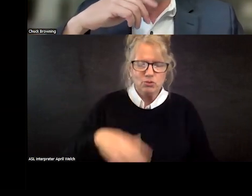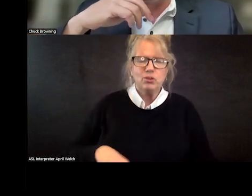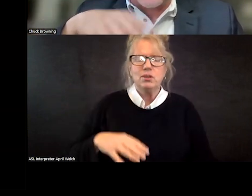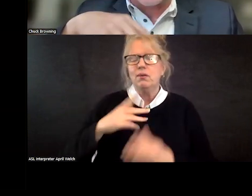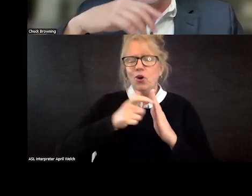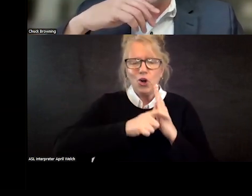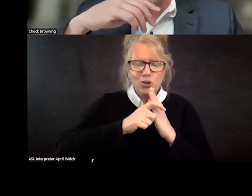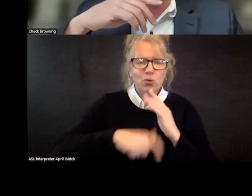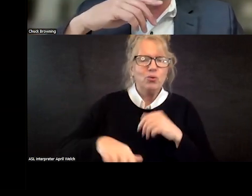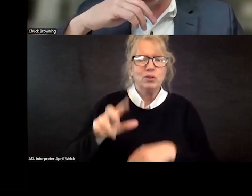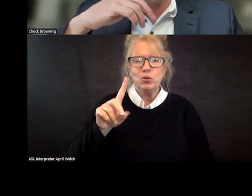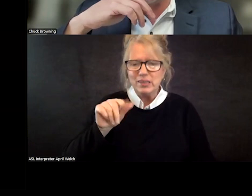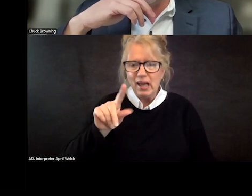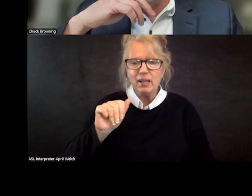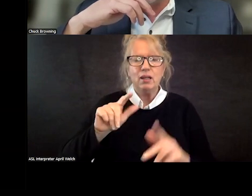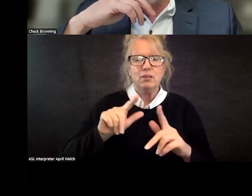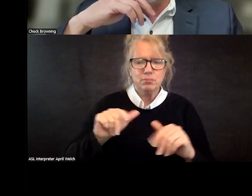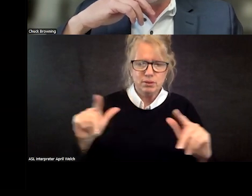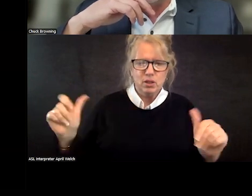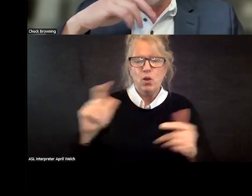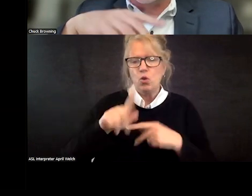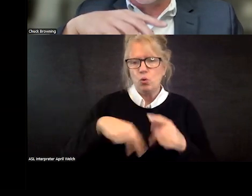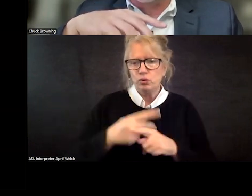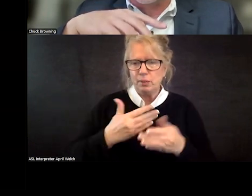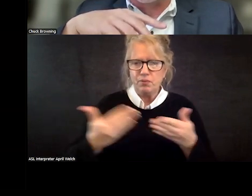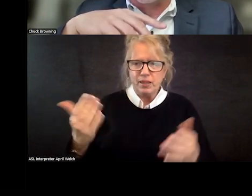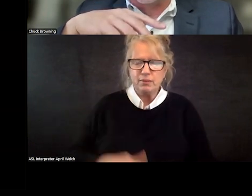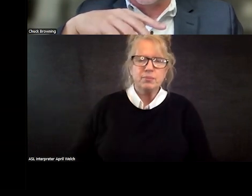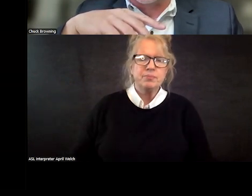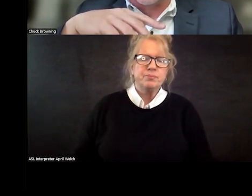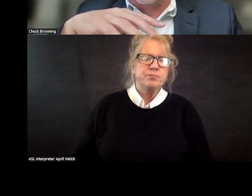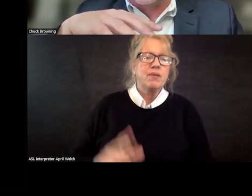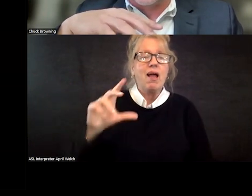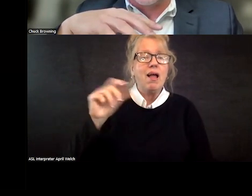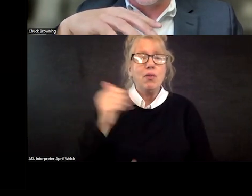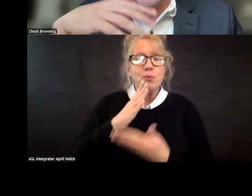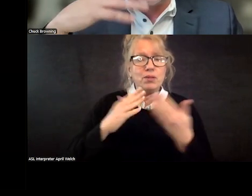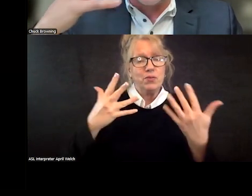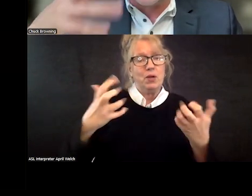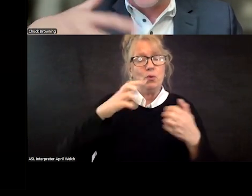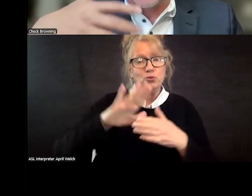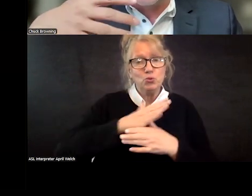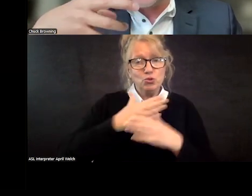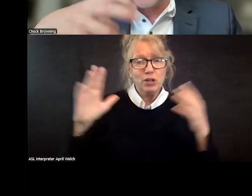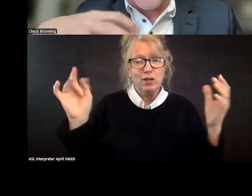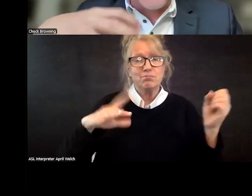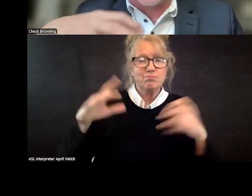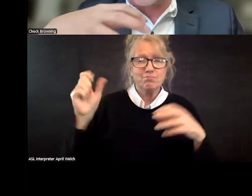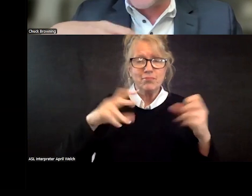articles, data, things of that nature. The other piece that I'd definitely like to share, as we were just getting through this